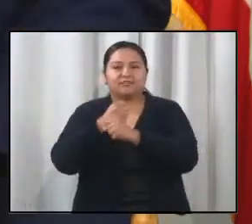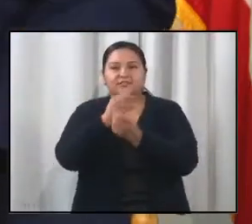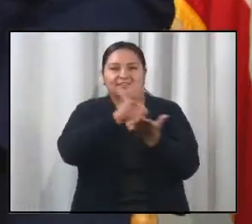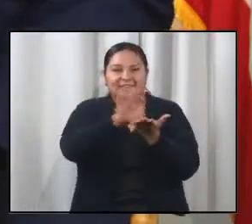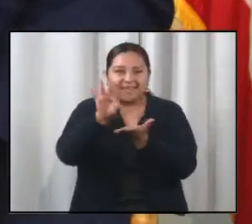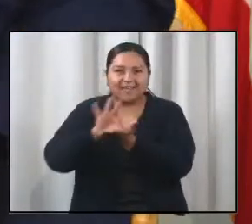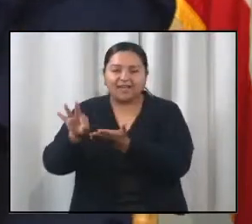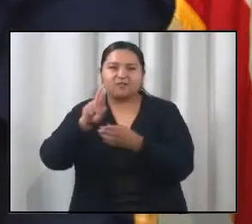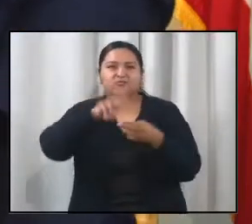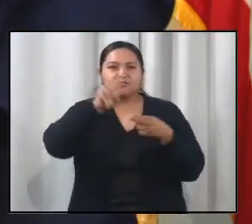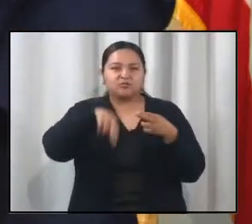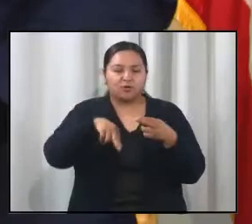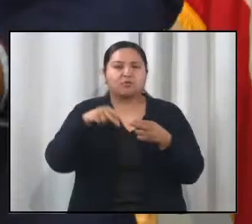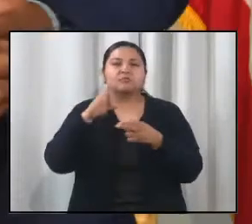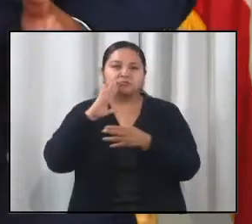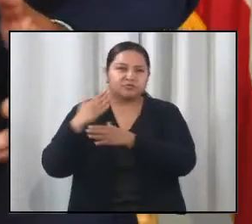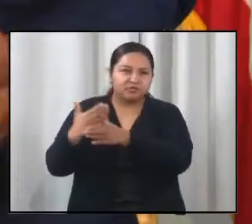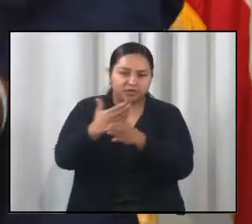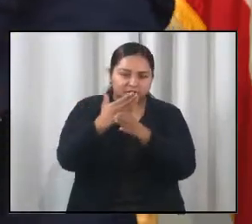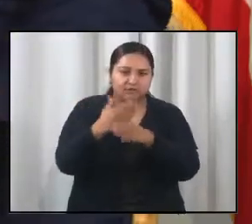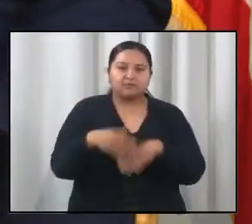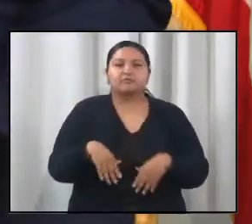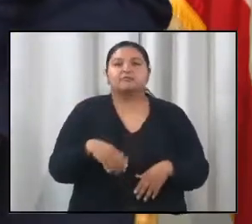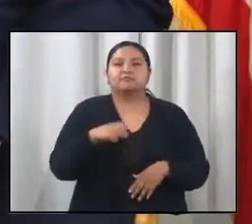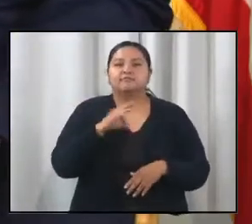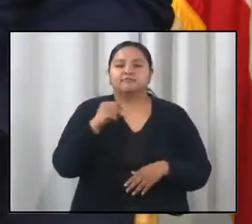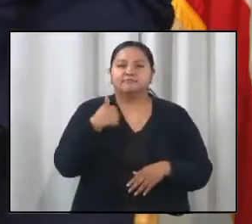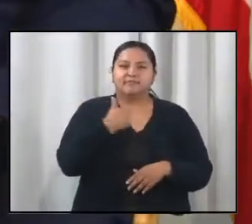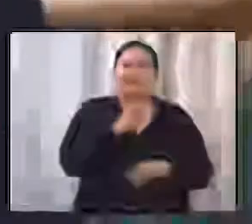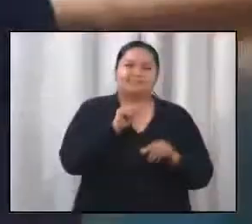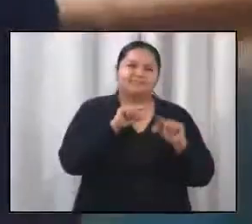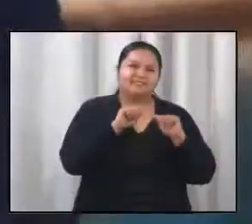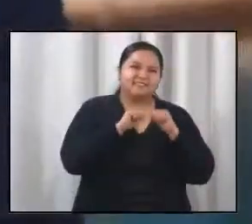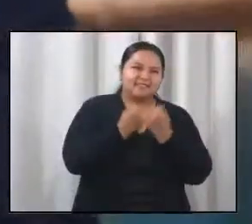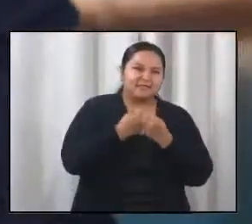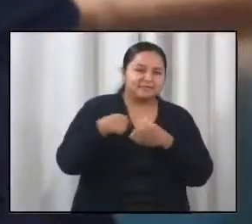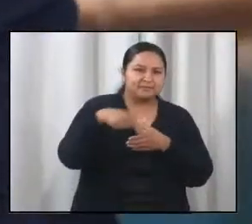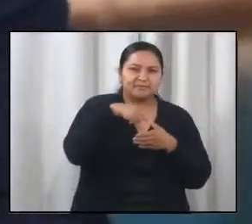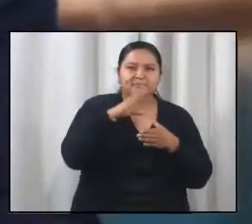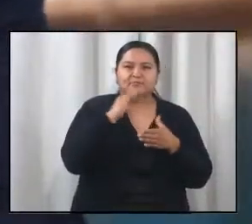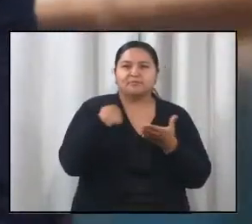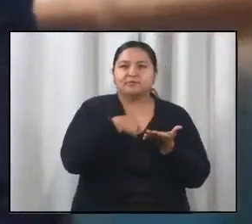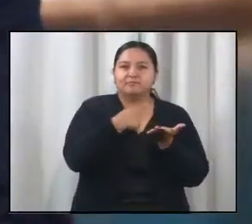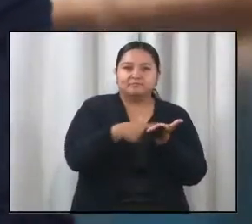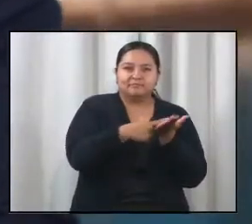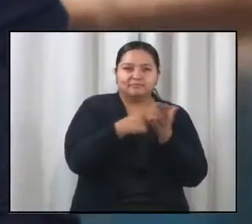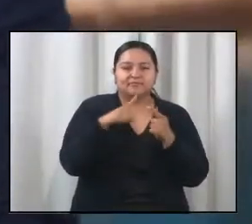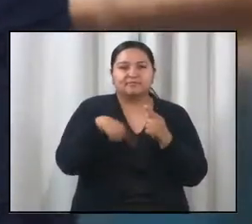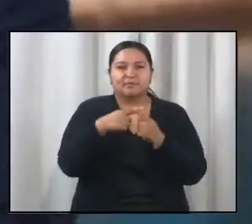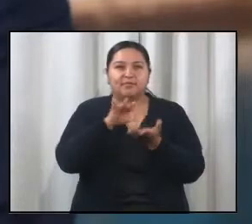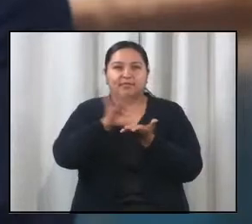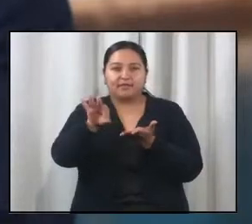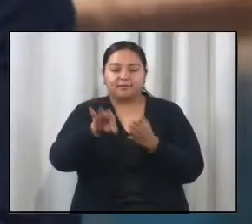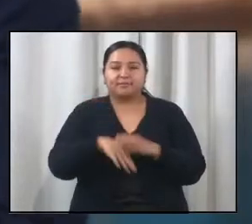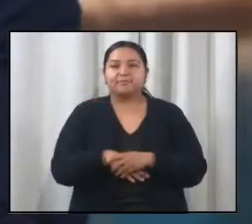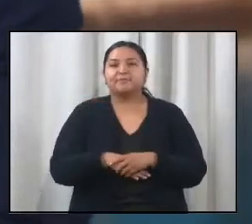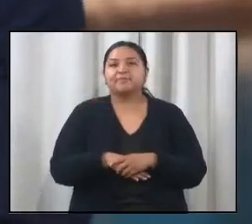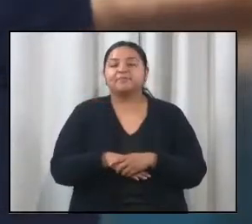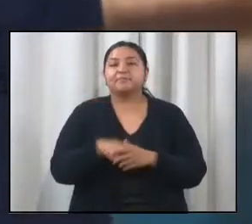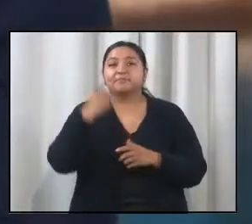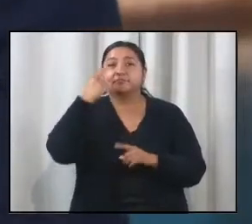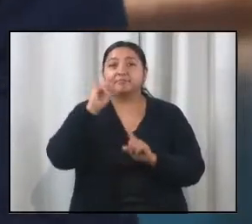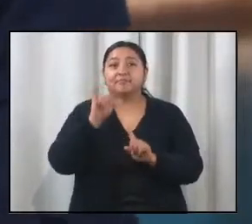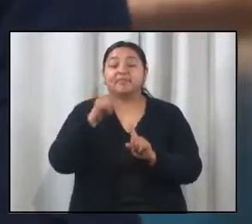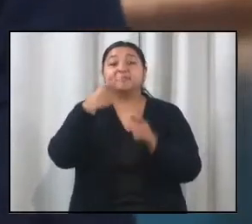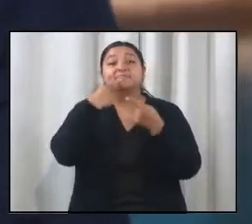city team, announced the results of the 2023 count. The City Council approved the declaration of emergency only 16 days